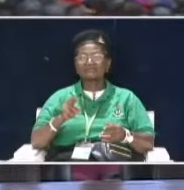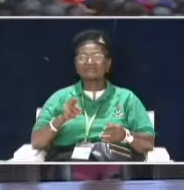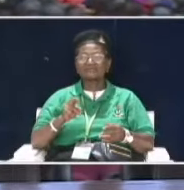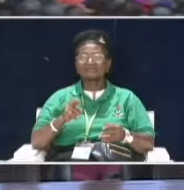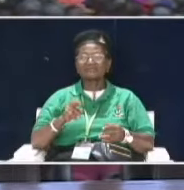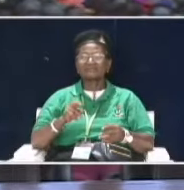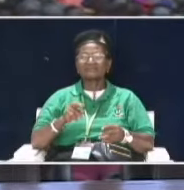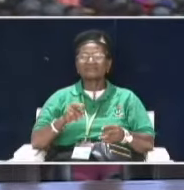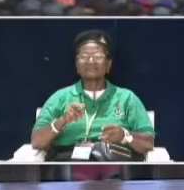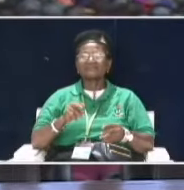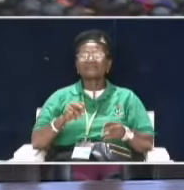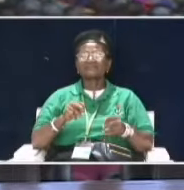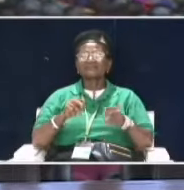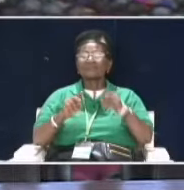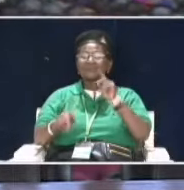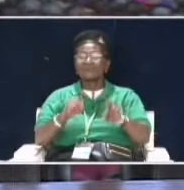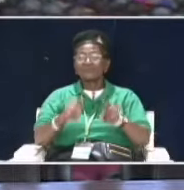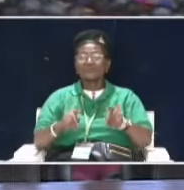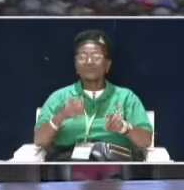candidates for deliverance,